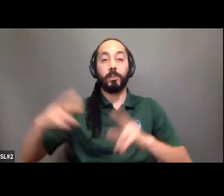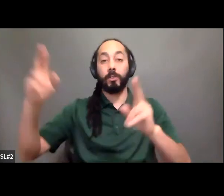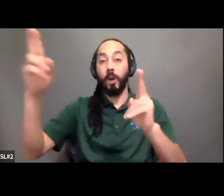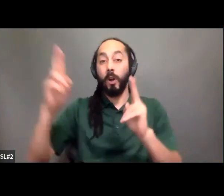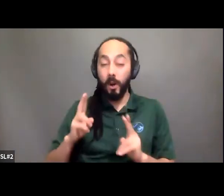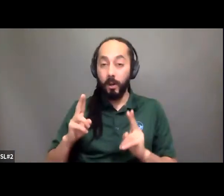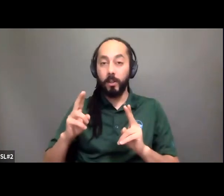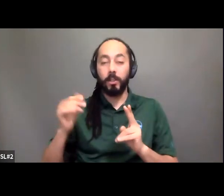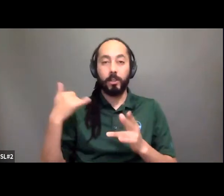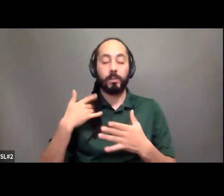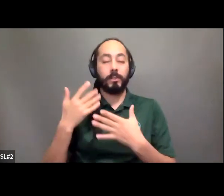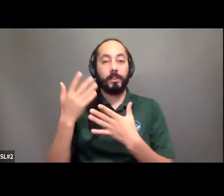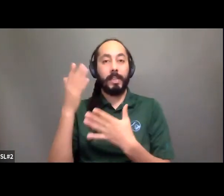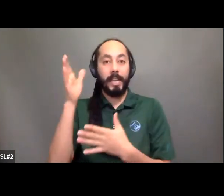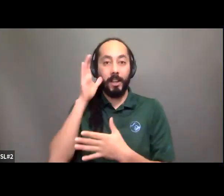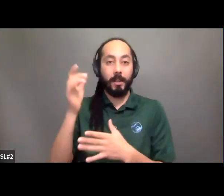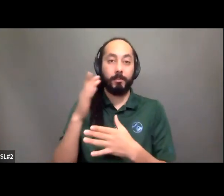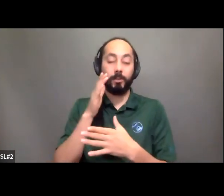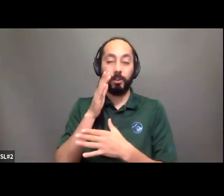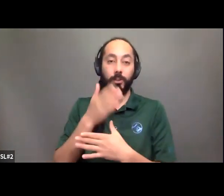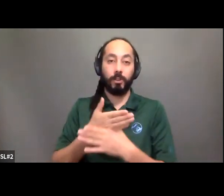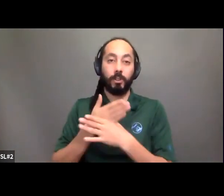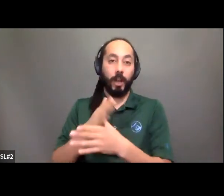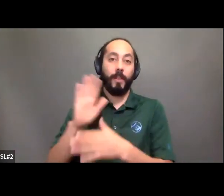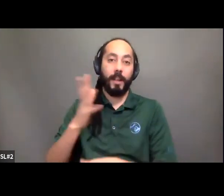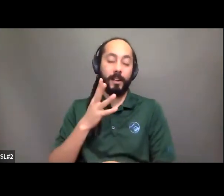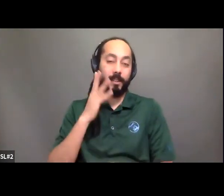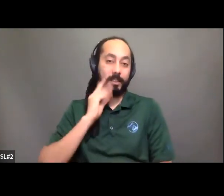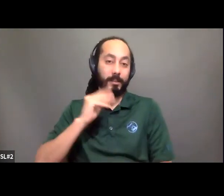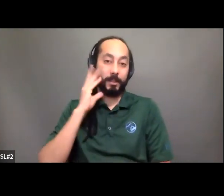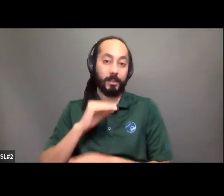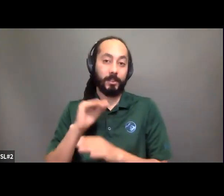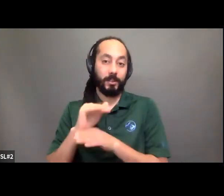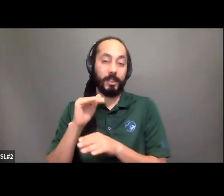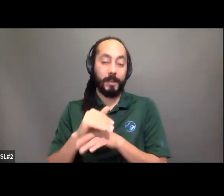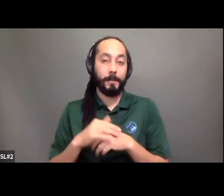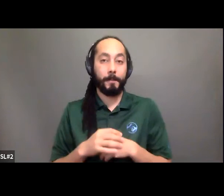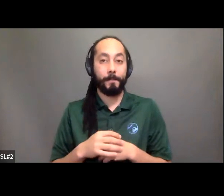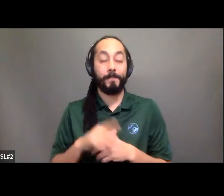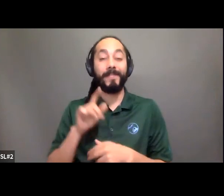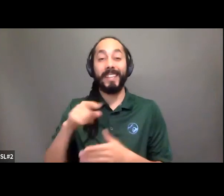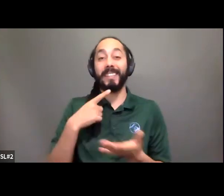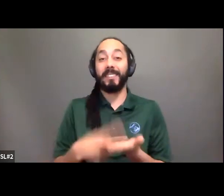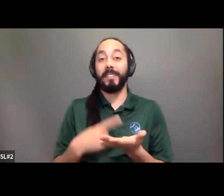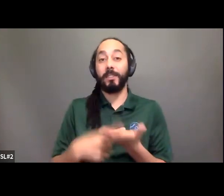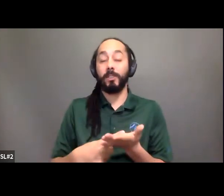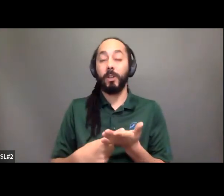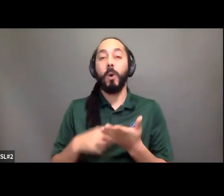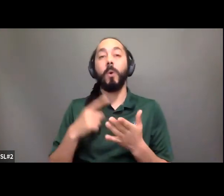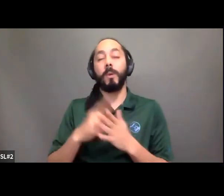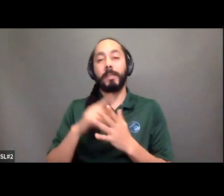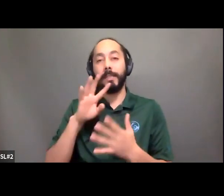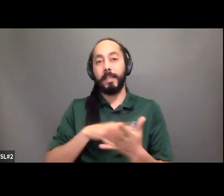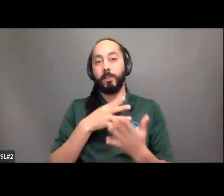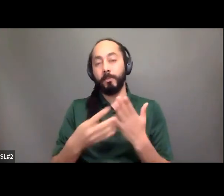this experience with us tonight. This conversation was originally scheduled by Deborah Cowan for May 2020 as